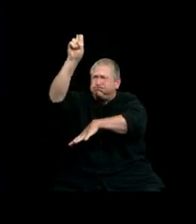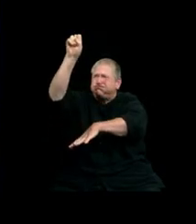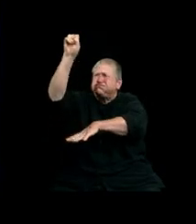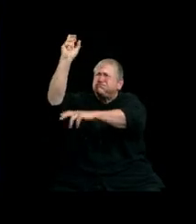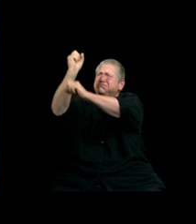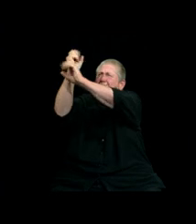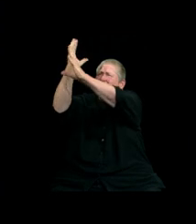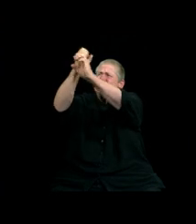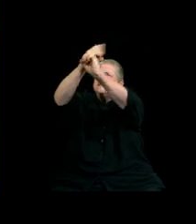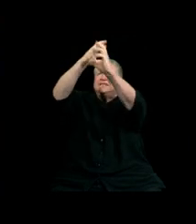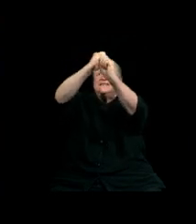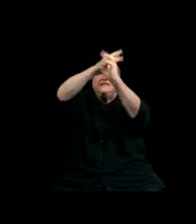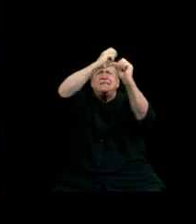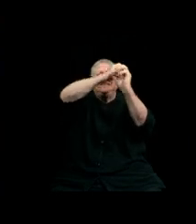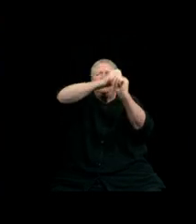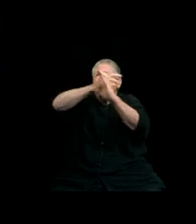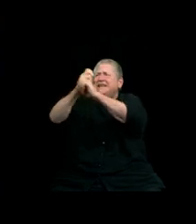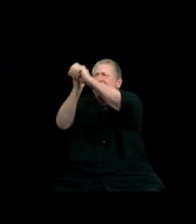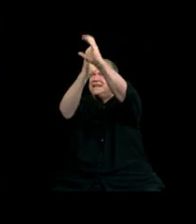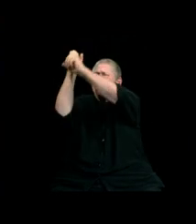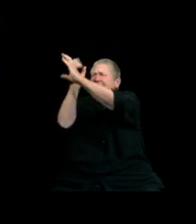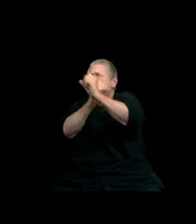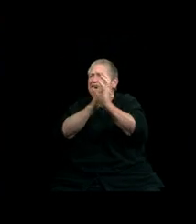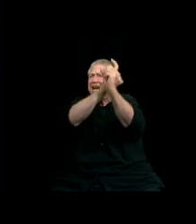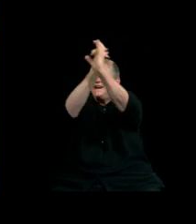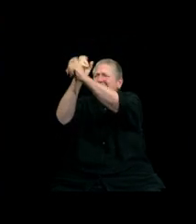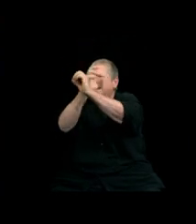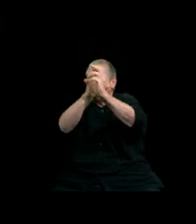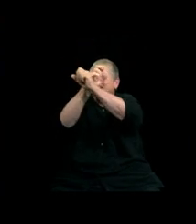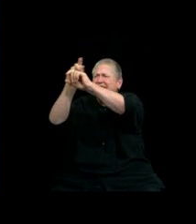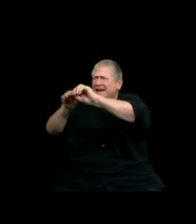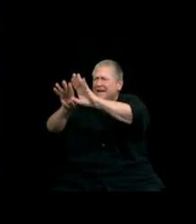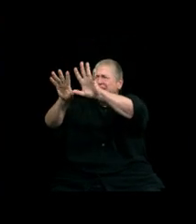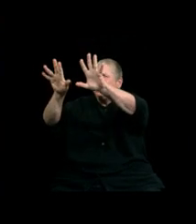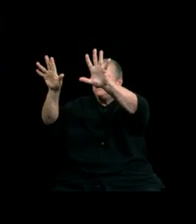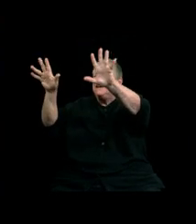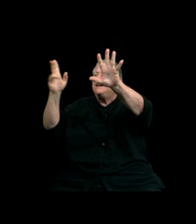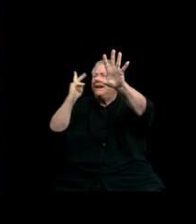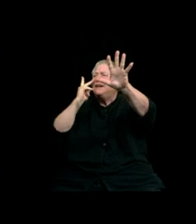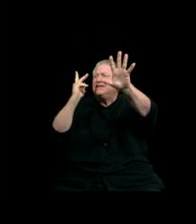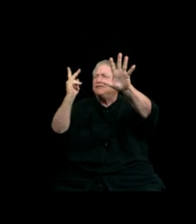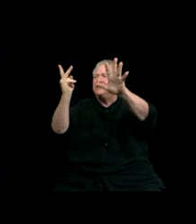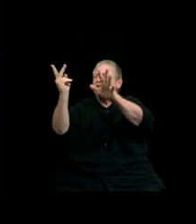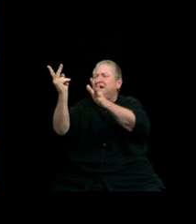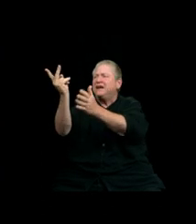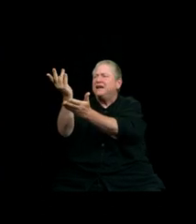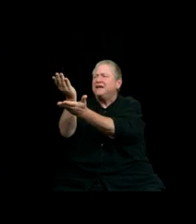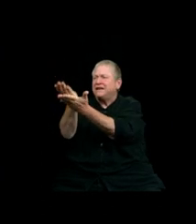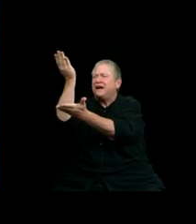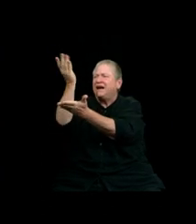the bombs bursting in air, gave proof through